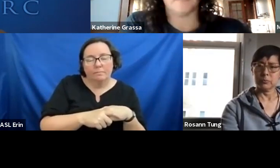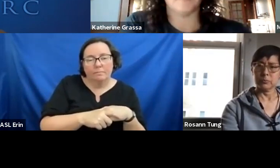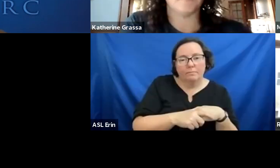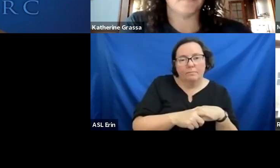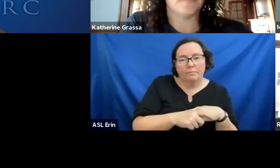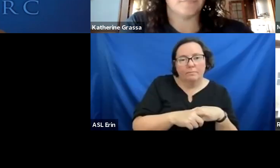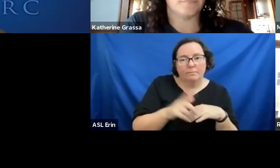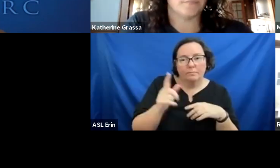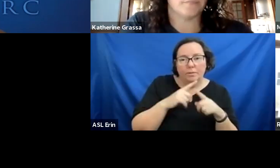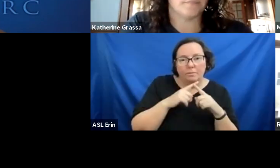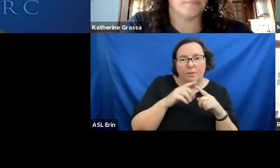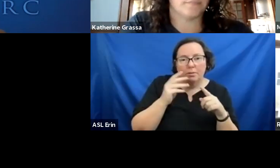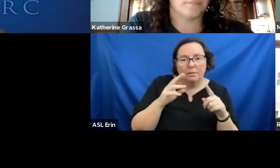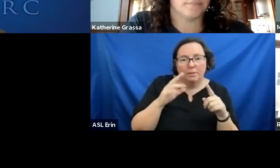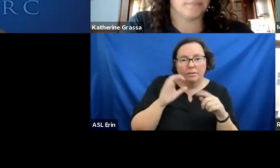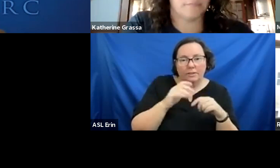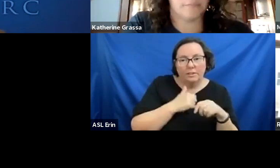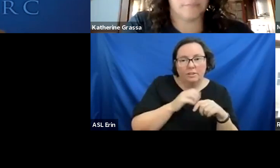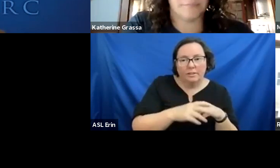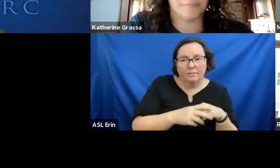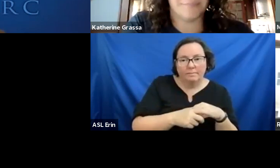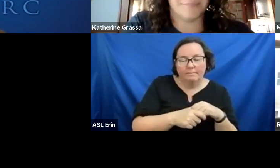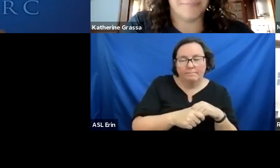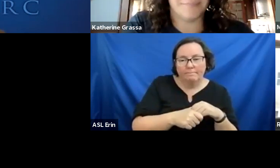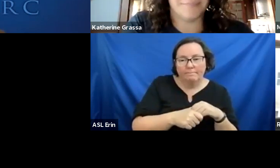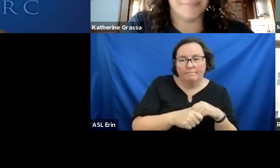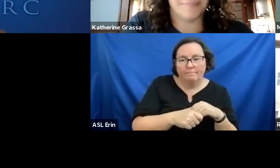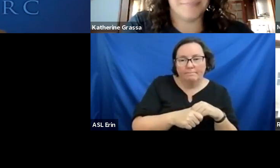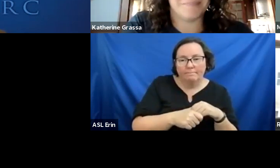You're on mute, Mr. C. Sorry, that was my fault.